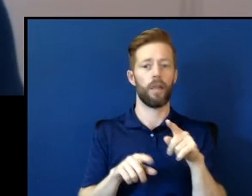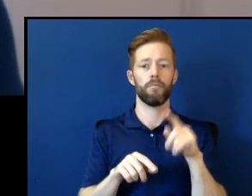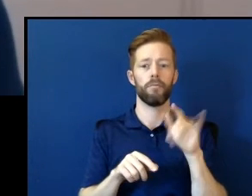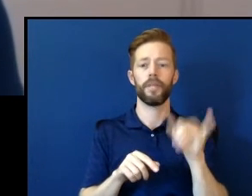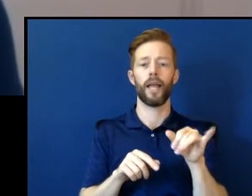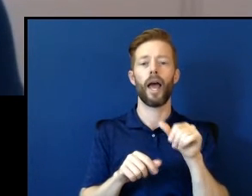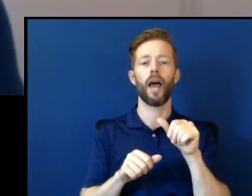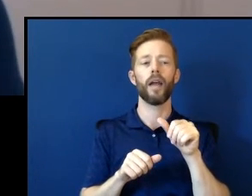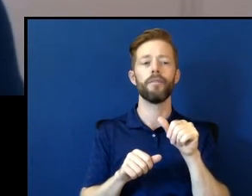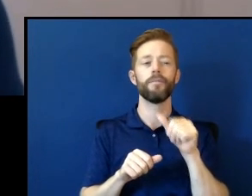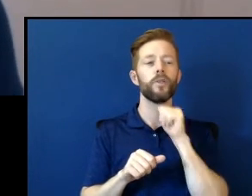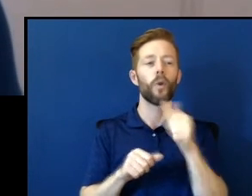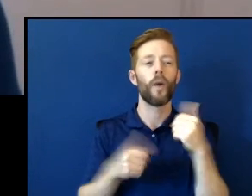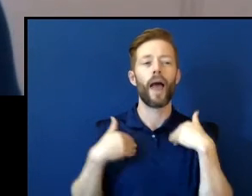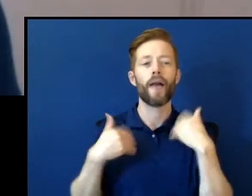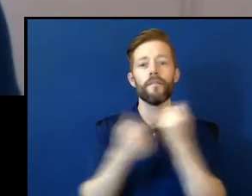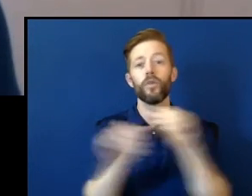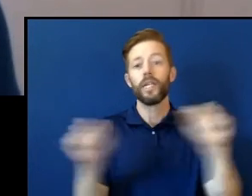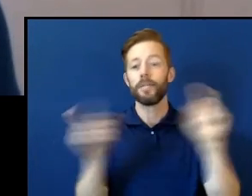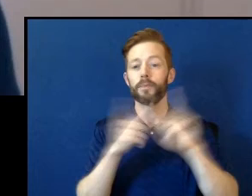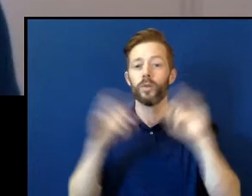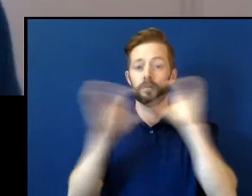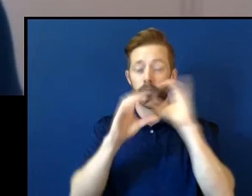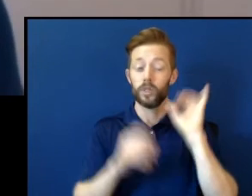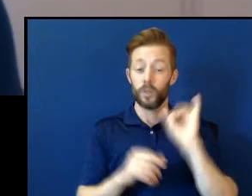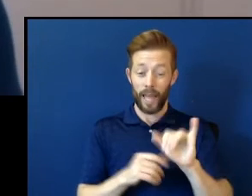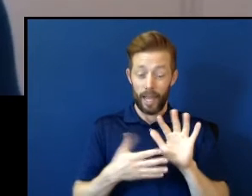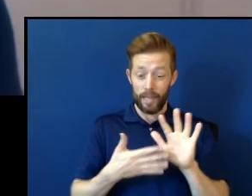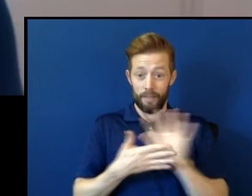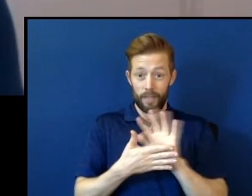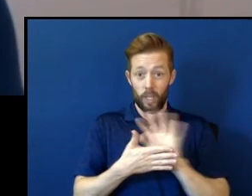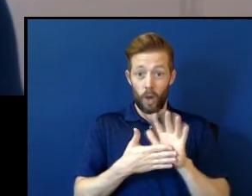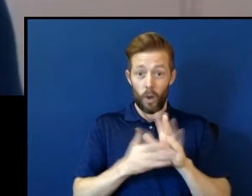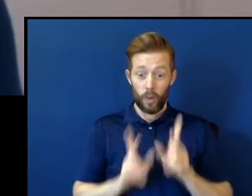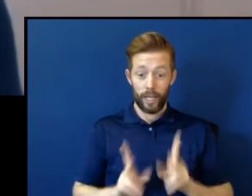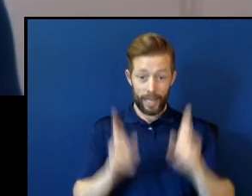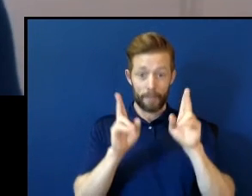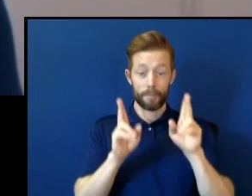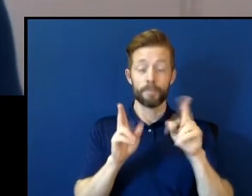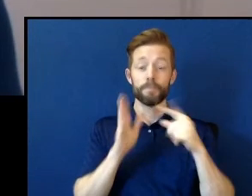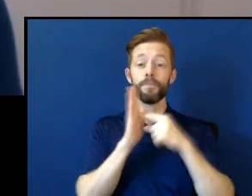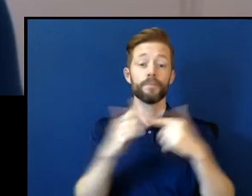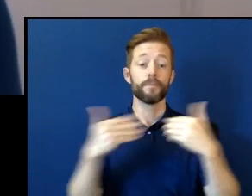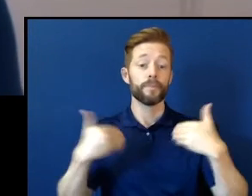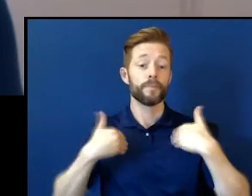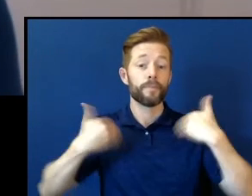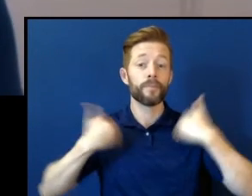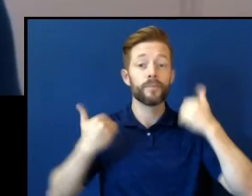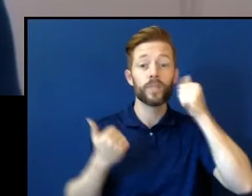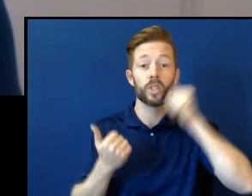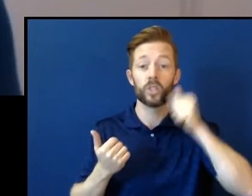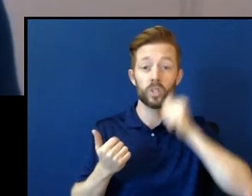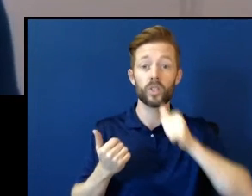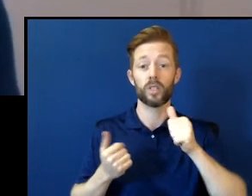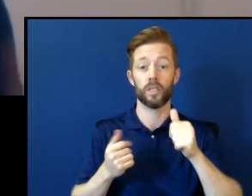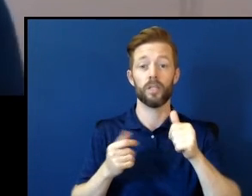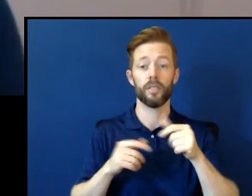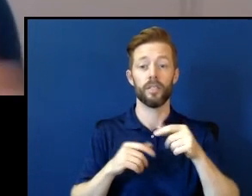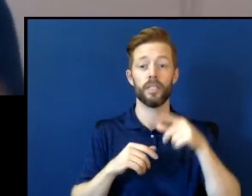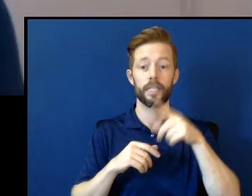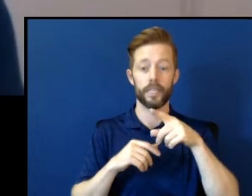but don't allow for that freedom of exploration. So the video clip of the young girl who